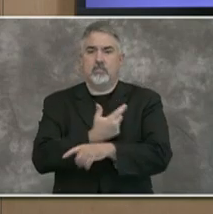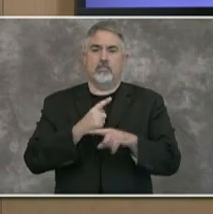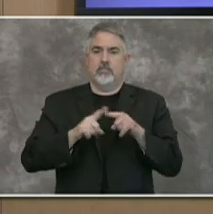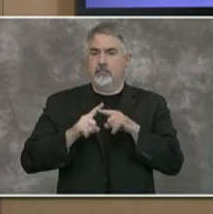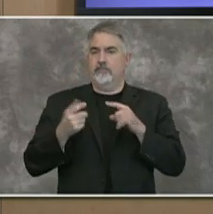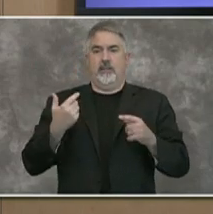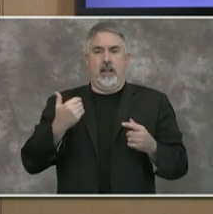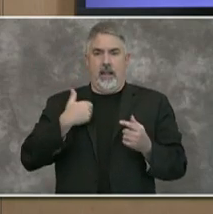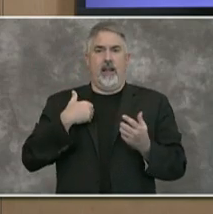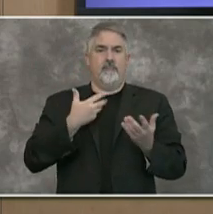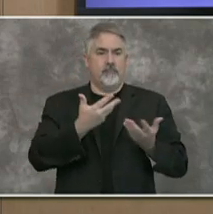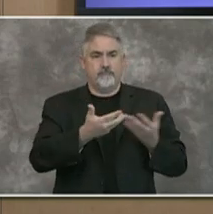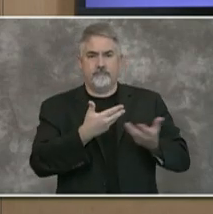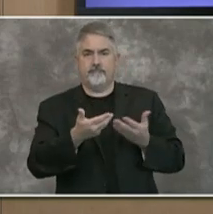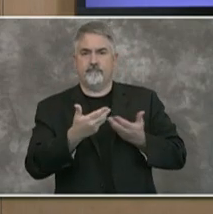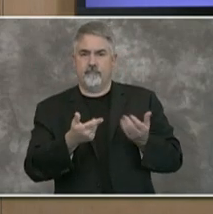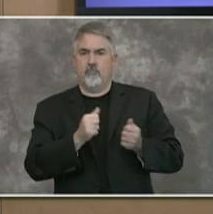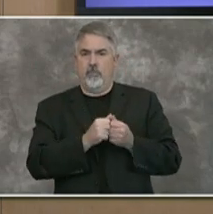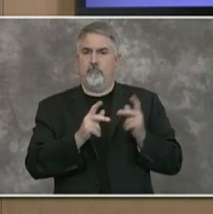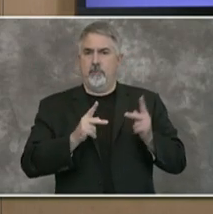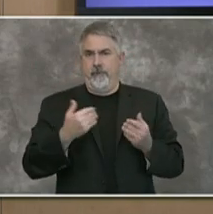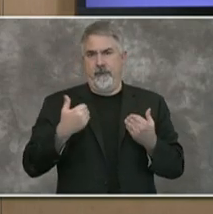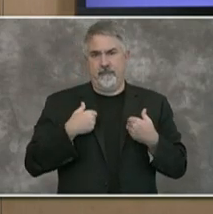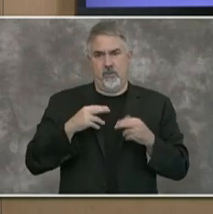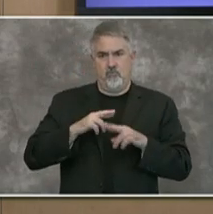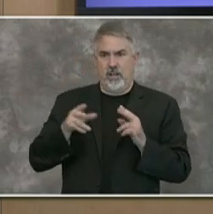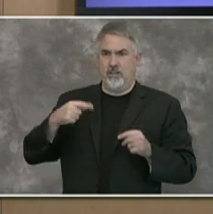and the real important role that everyone play